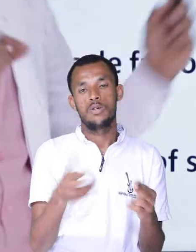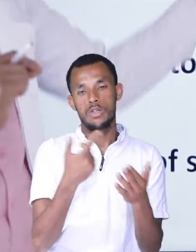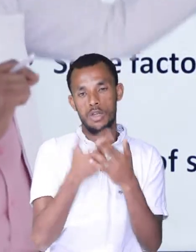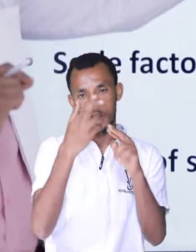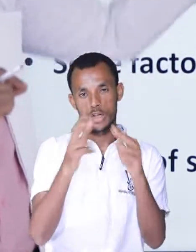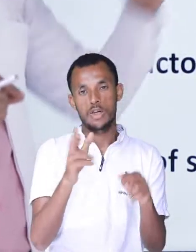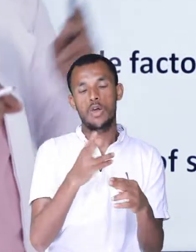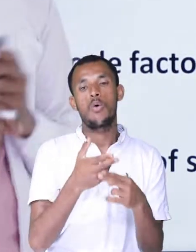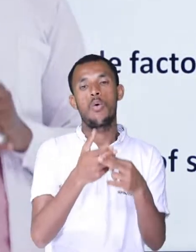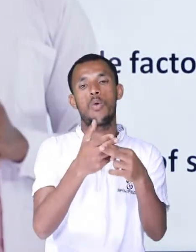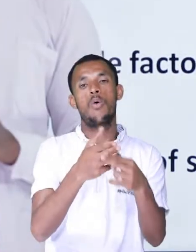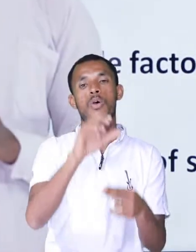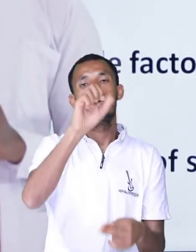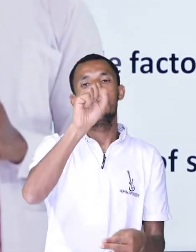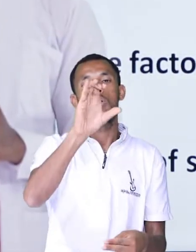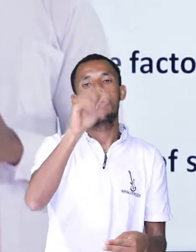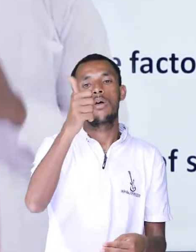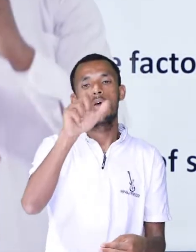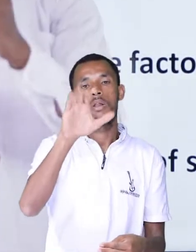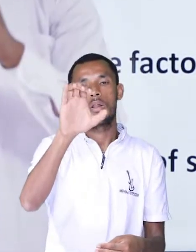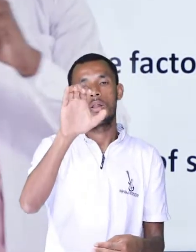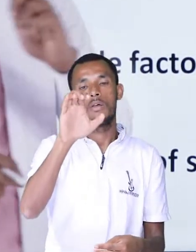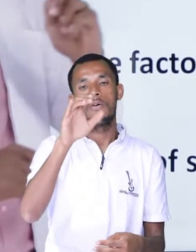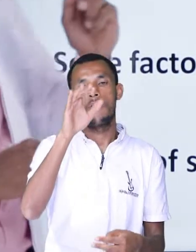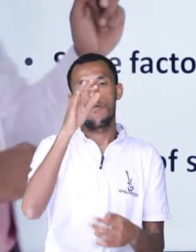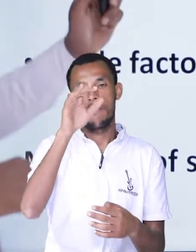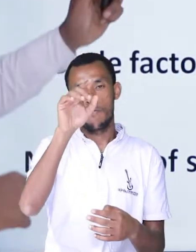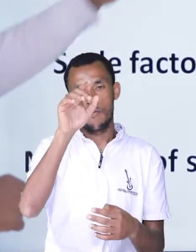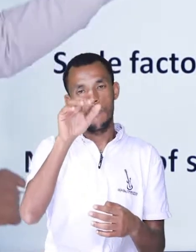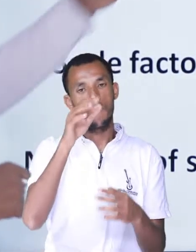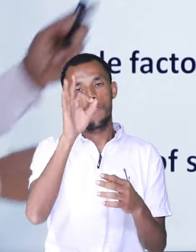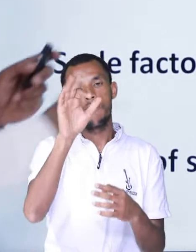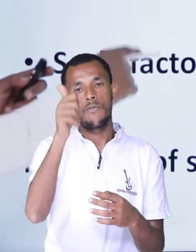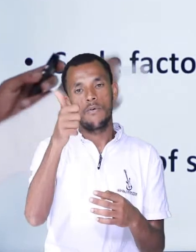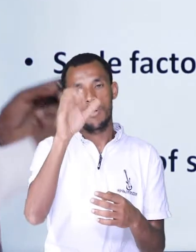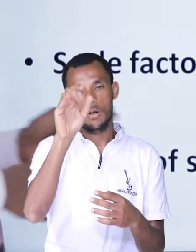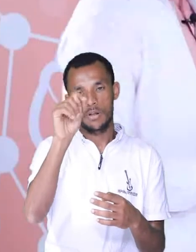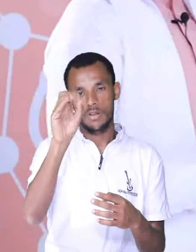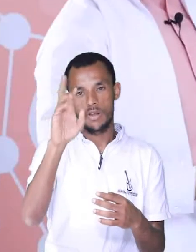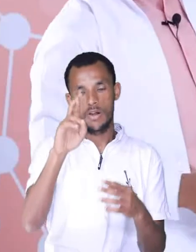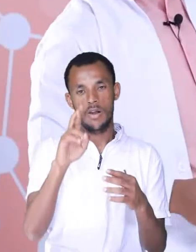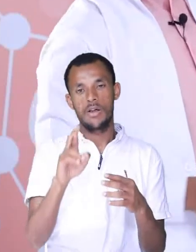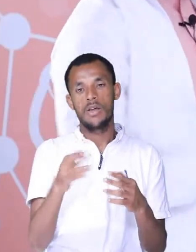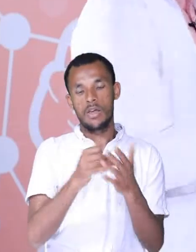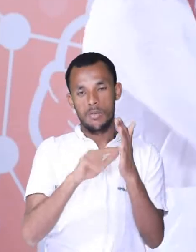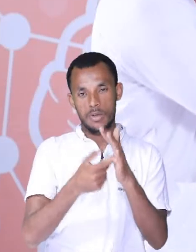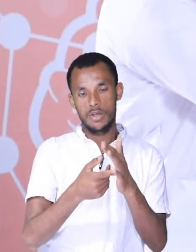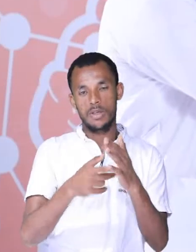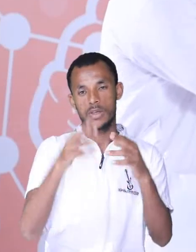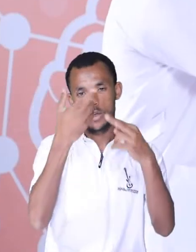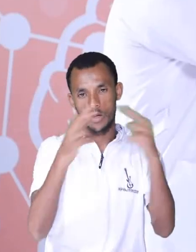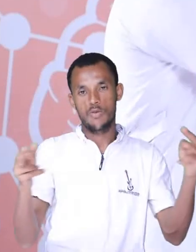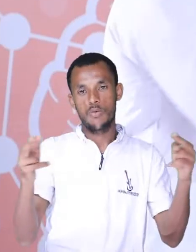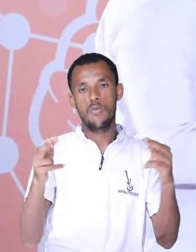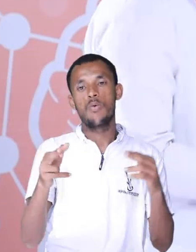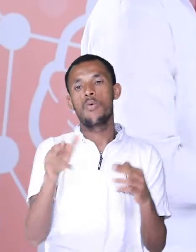ratio is called the scale factor. The formal definition of this scale factor is the ratio of corresponding